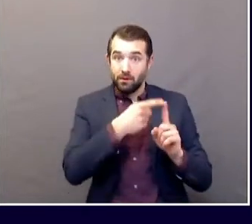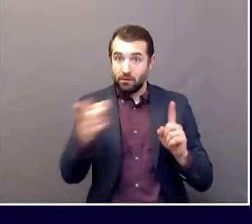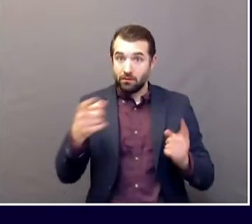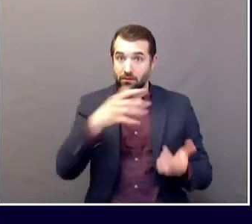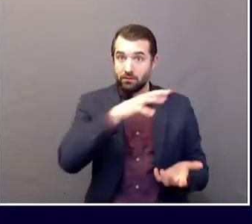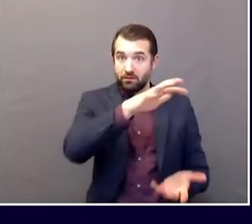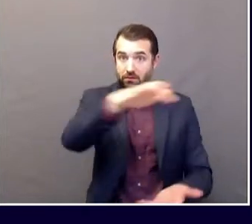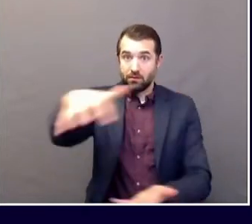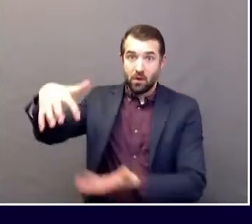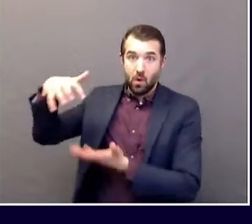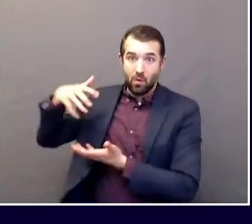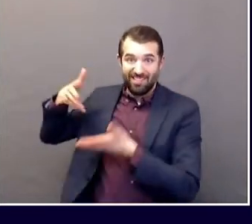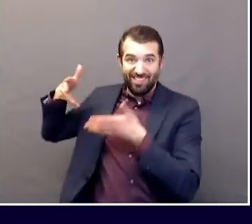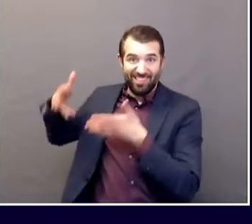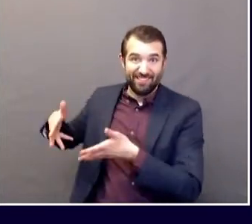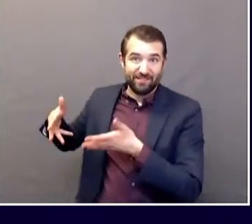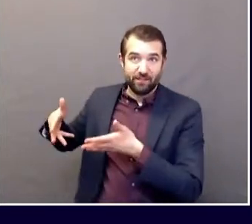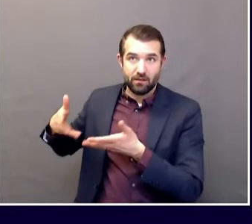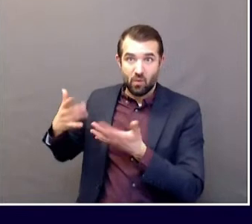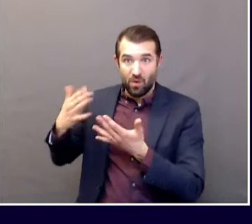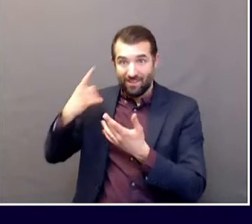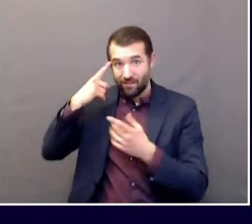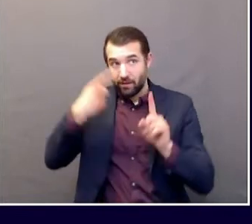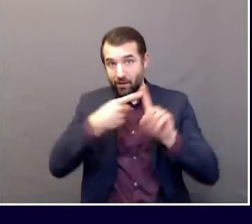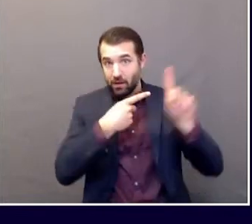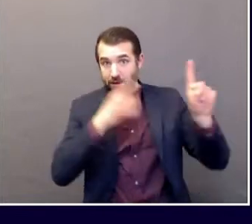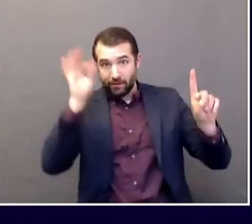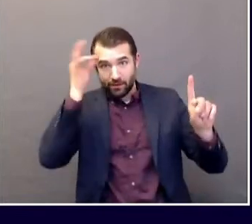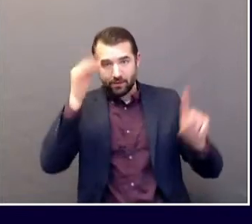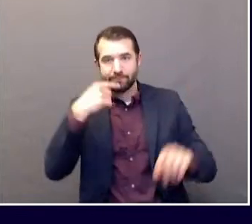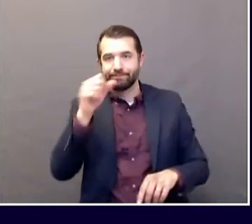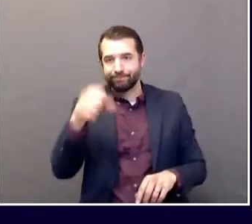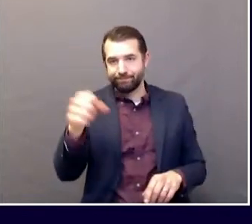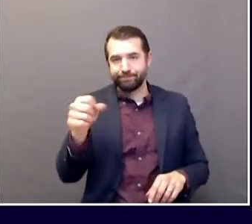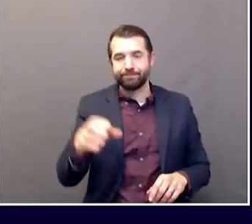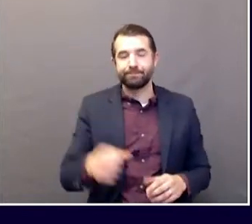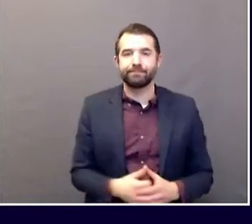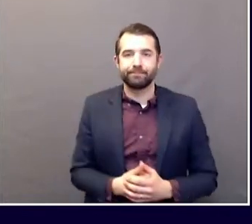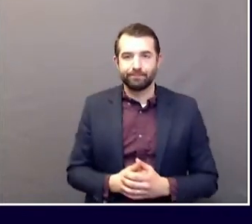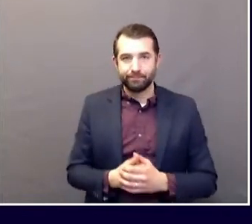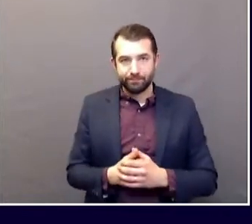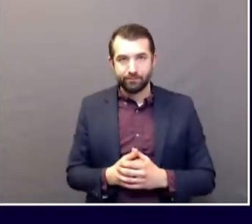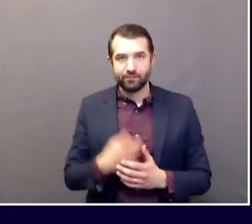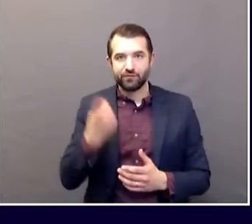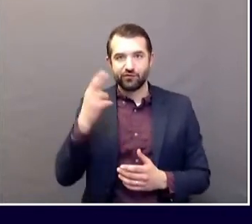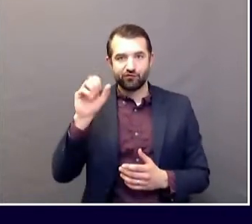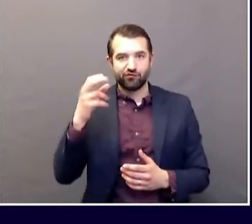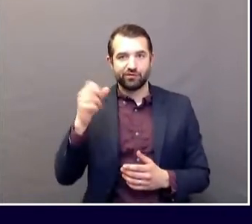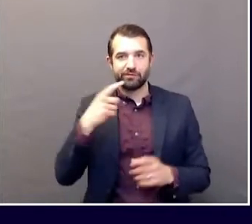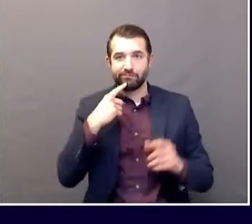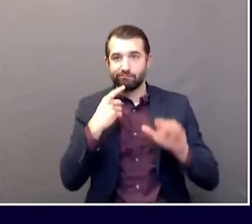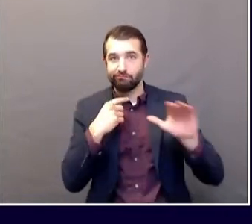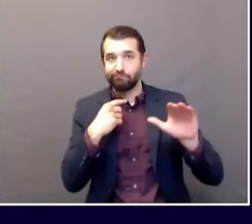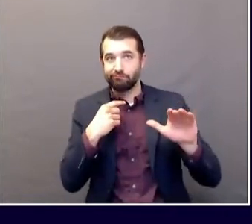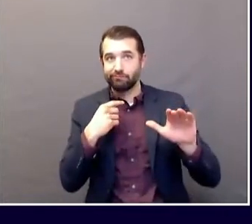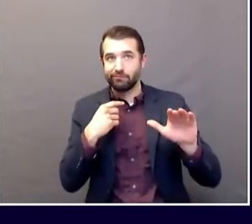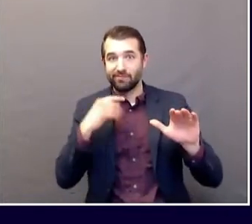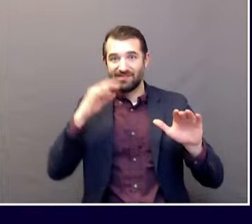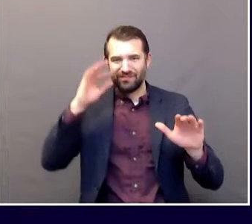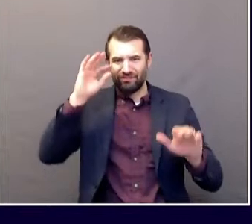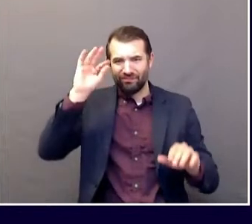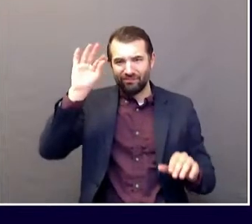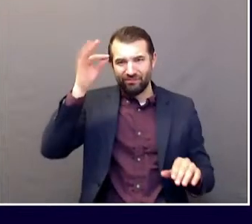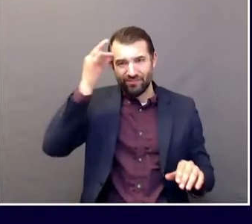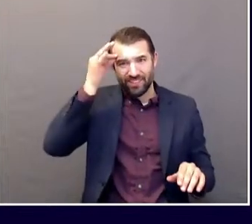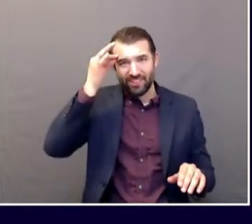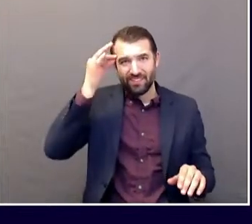on? Yes, and I will, and Dr. Shaw, you may know if it's the federal government. Is it, I think it might be NIOSH is doing this.